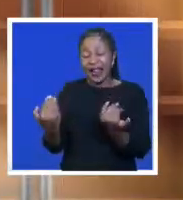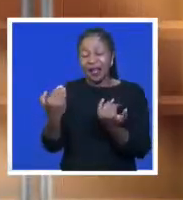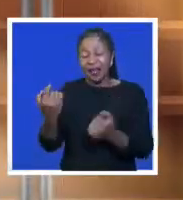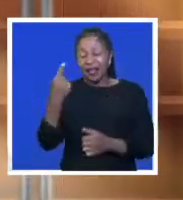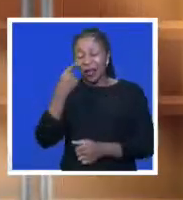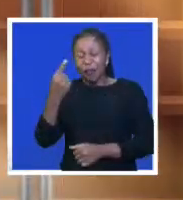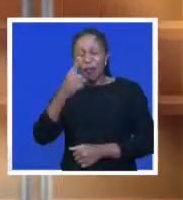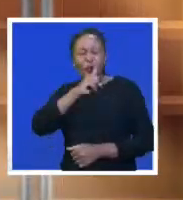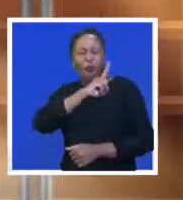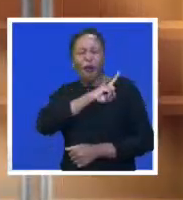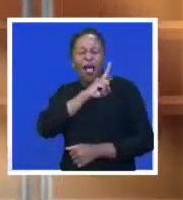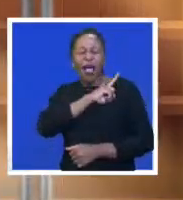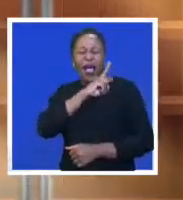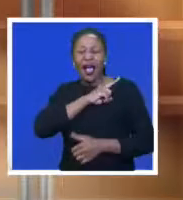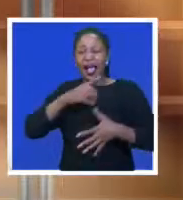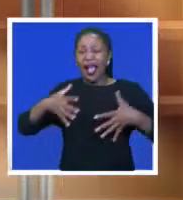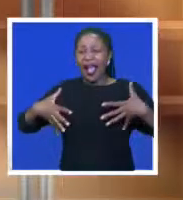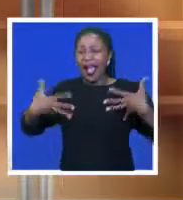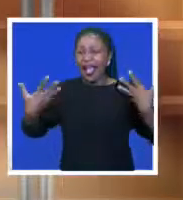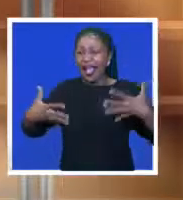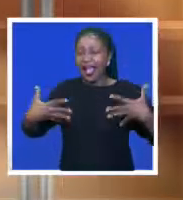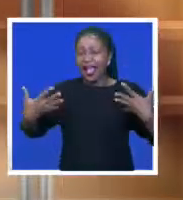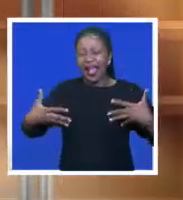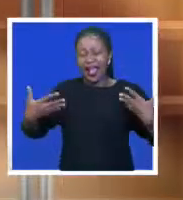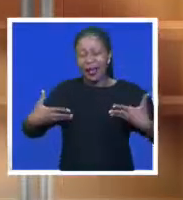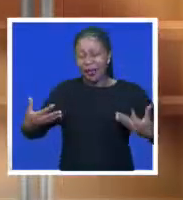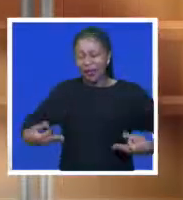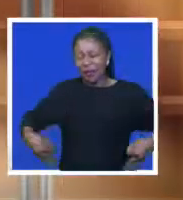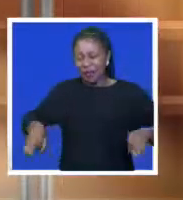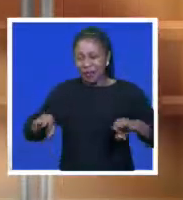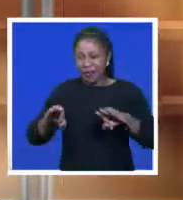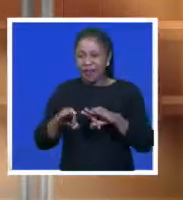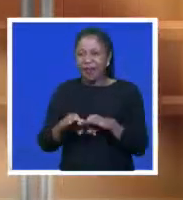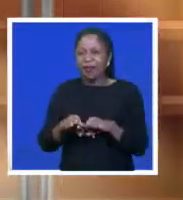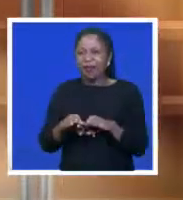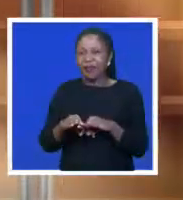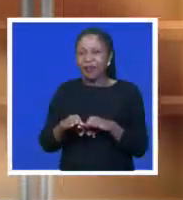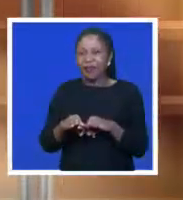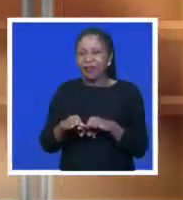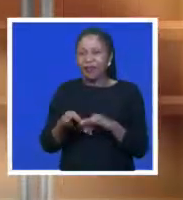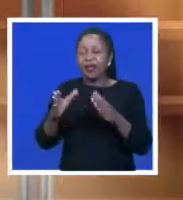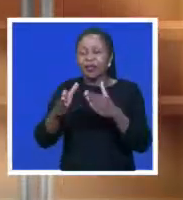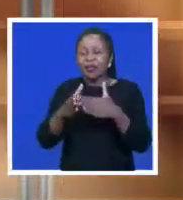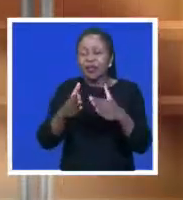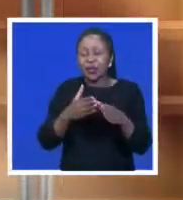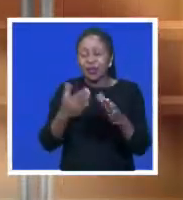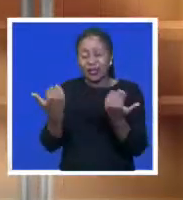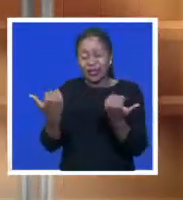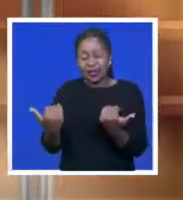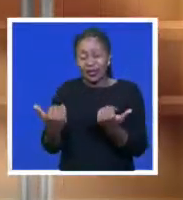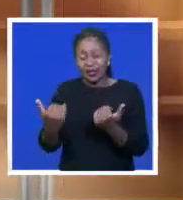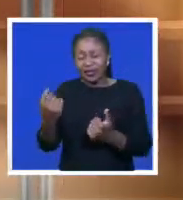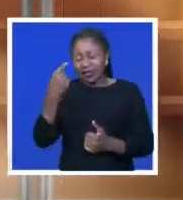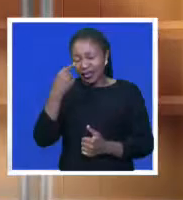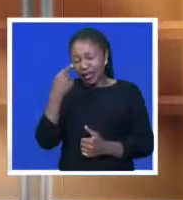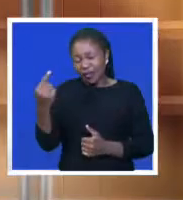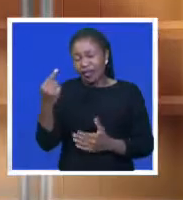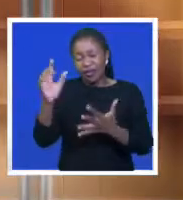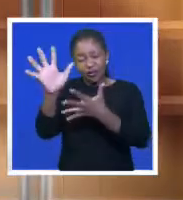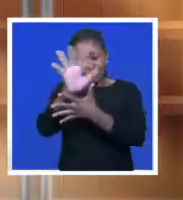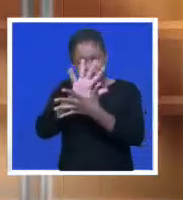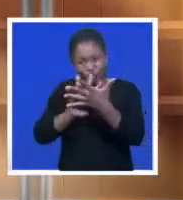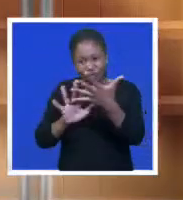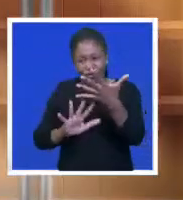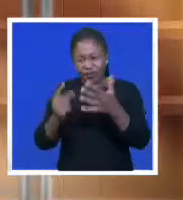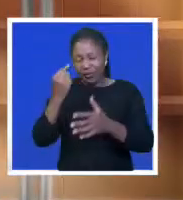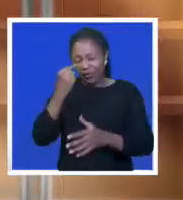family, because from the story we have heard today, that when Adam was alone, when he